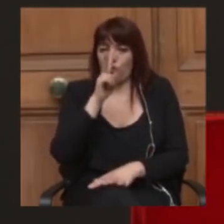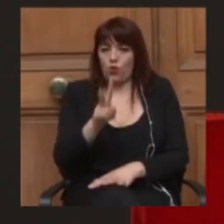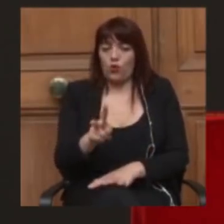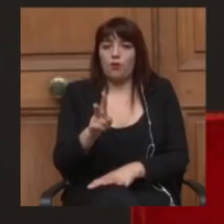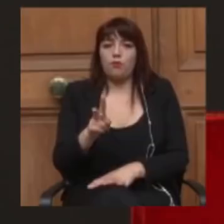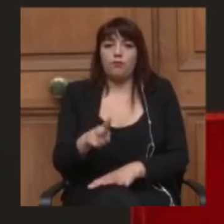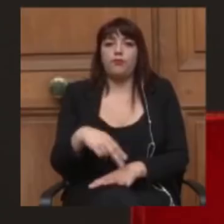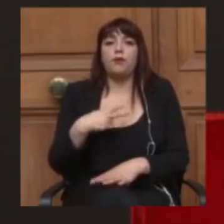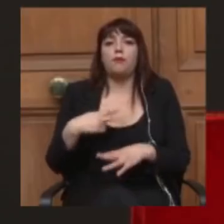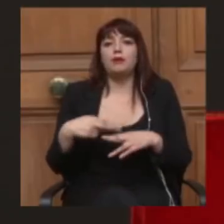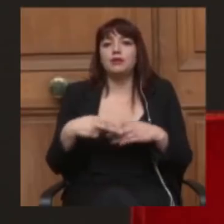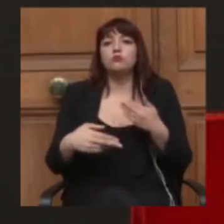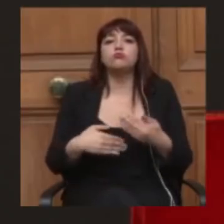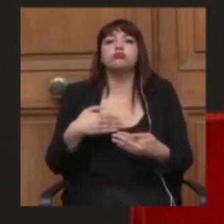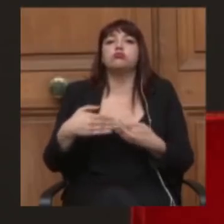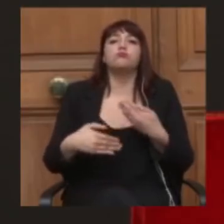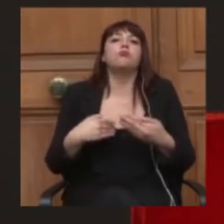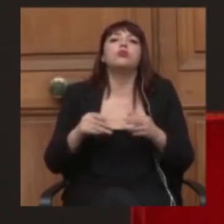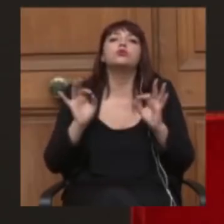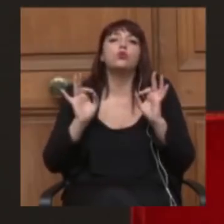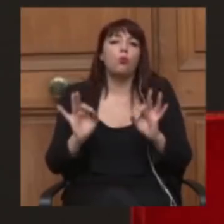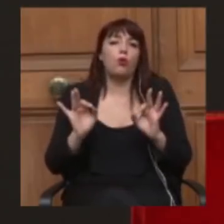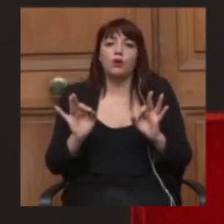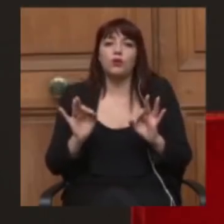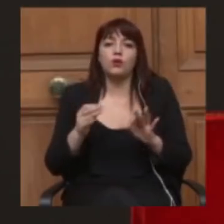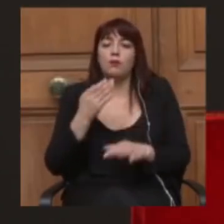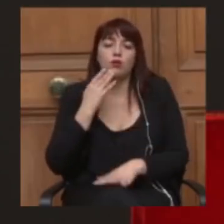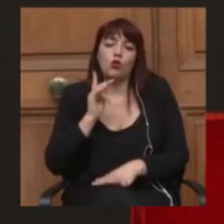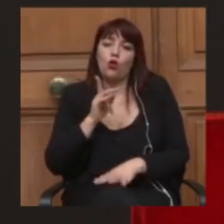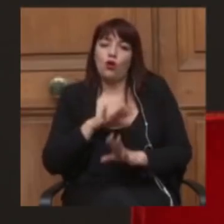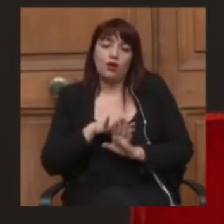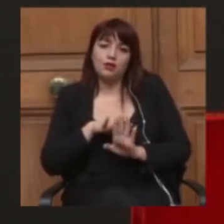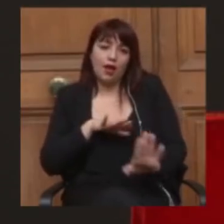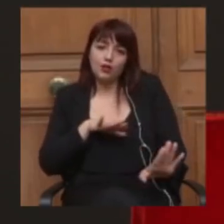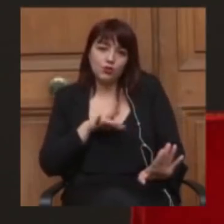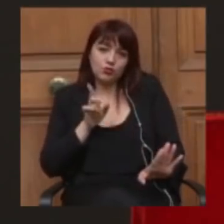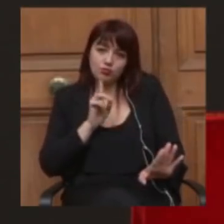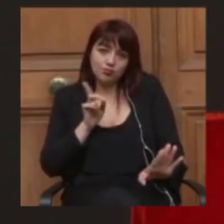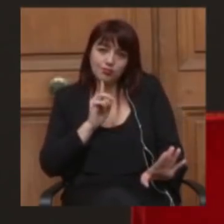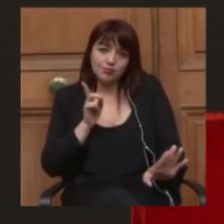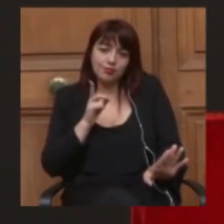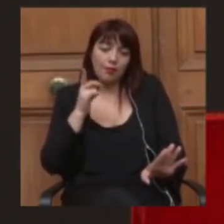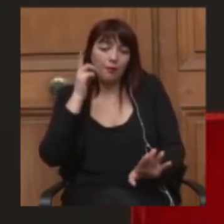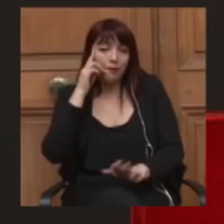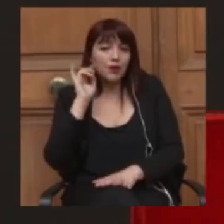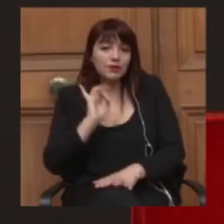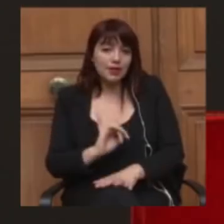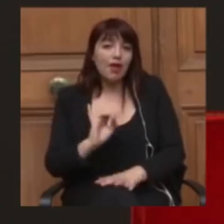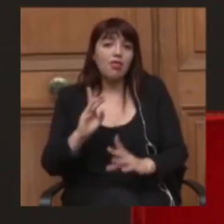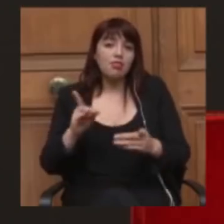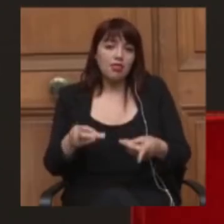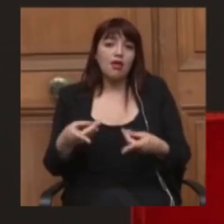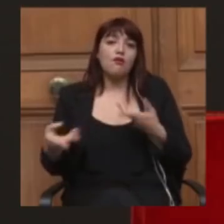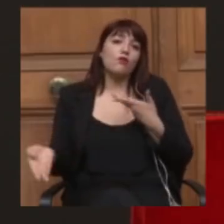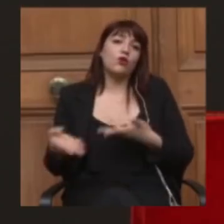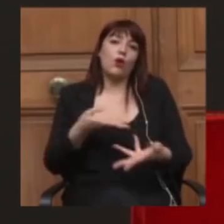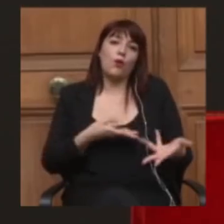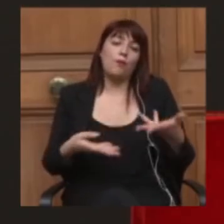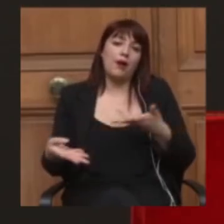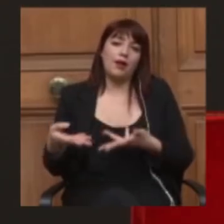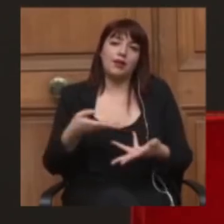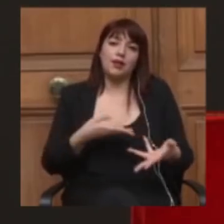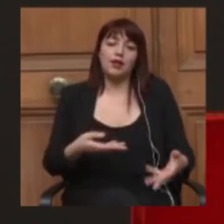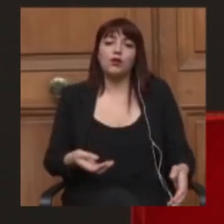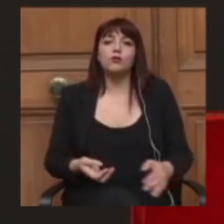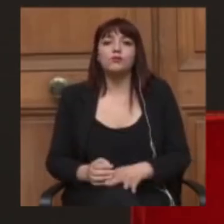Of course, I do not refuse it, but I must share it. For entire fields have